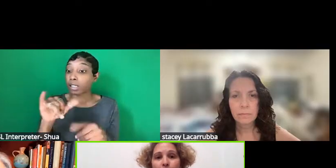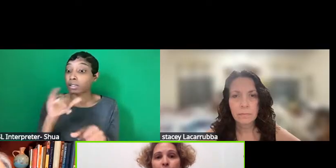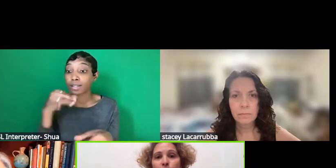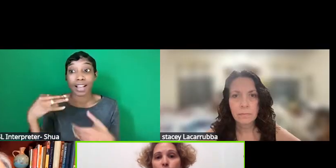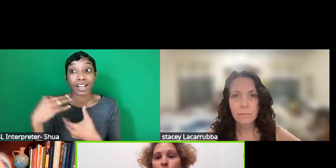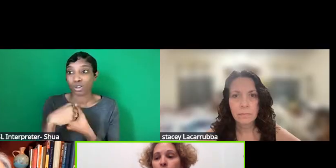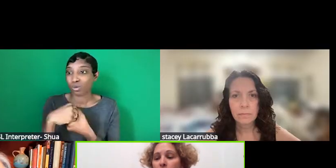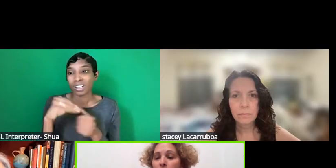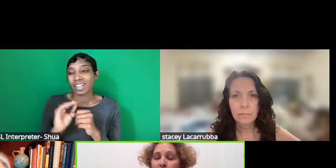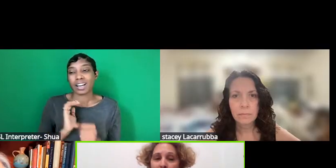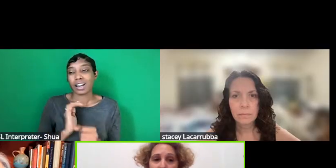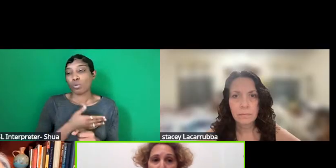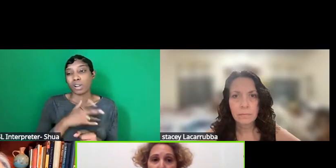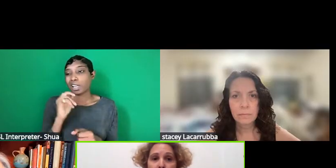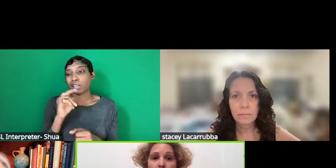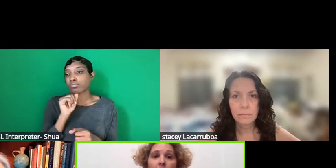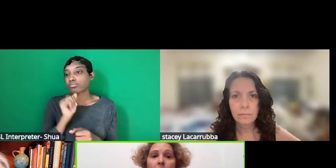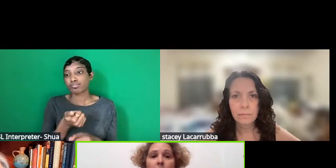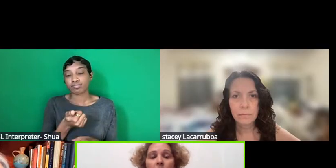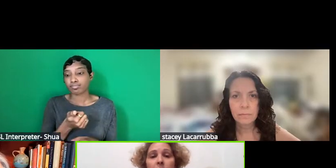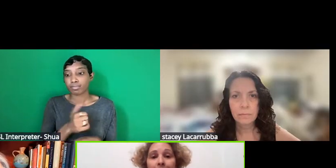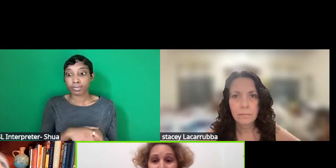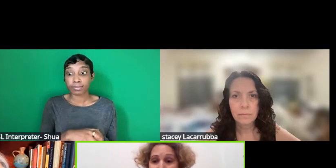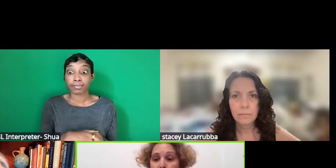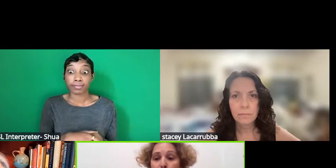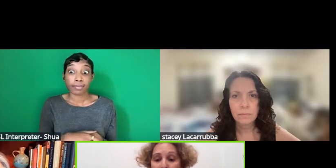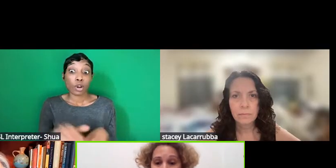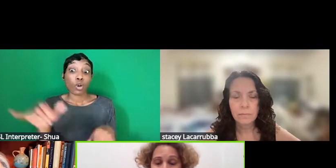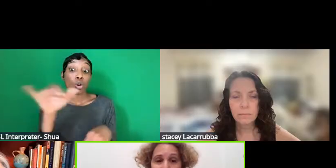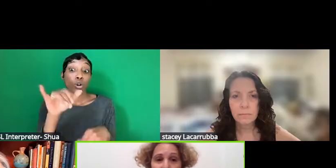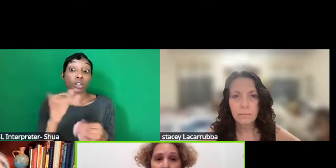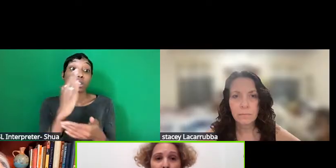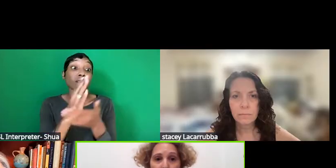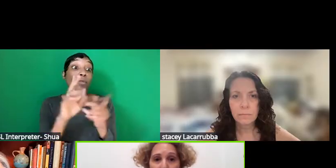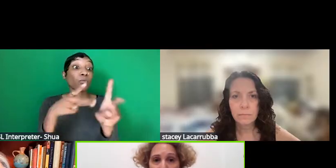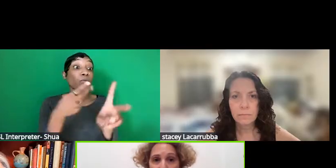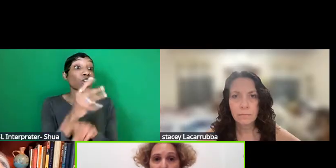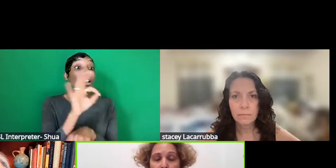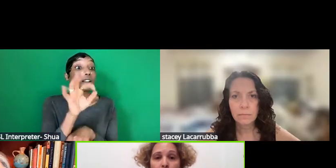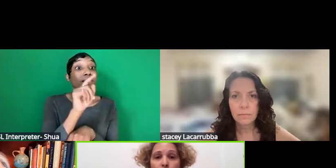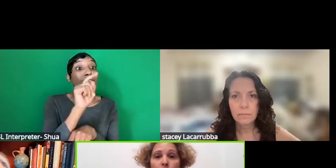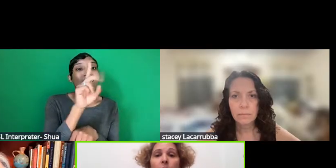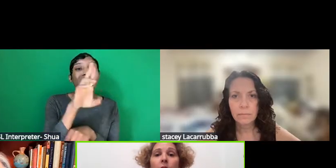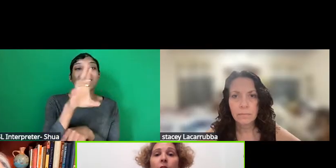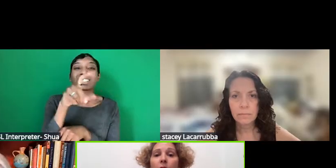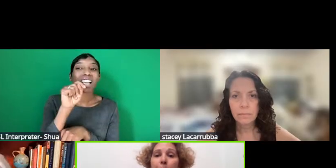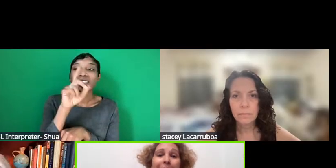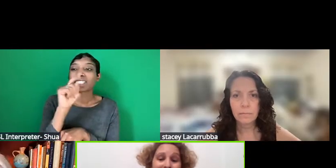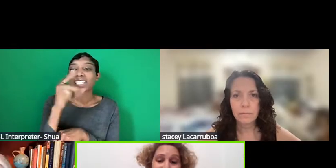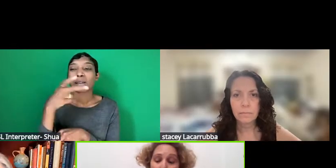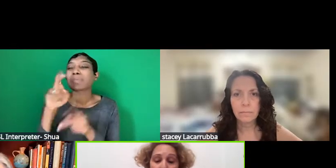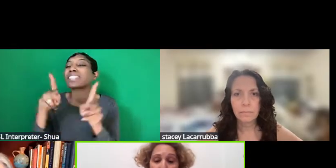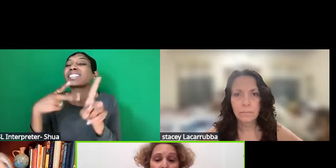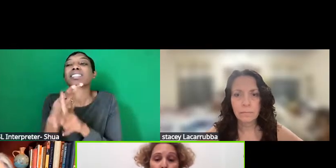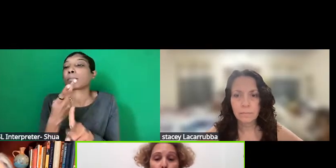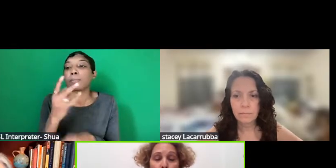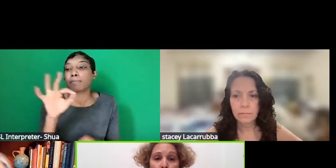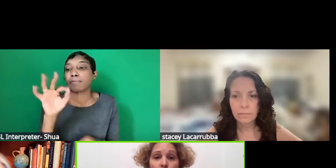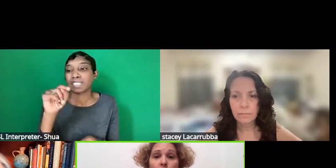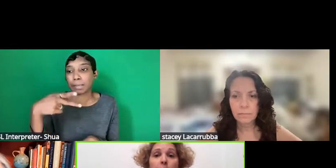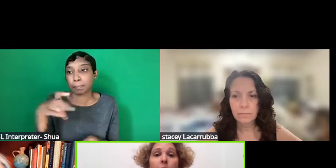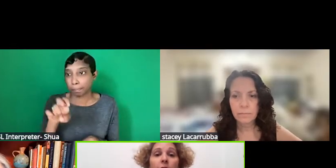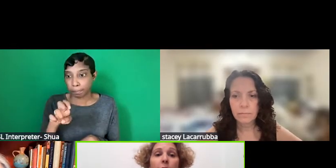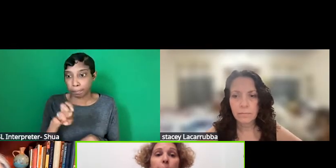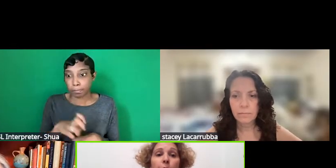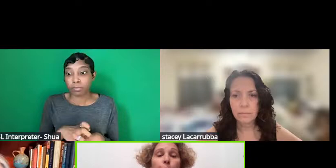having some version of tape, duct tape, masking tape. I have some masking tape here. Packing tape in a pinch will